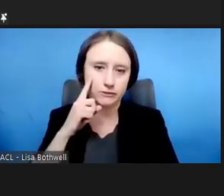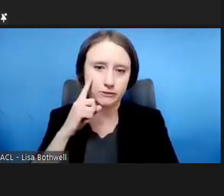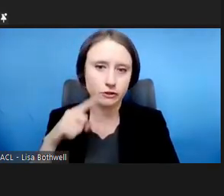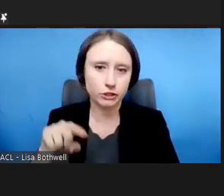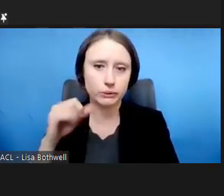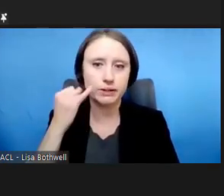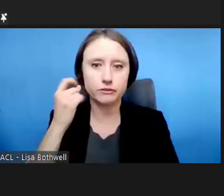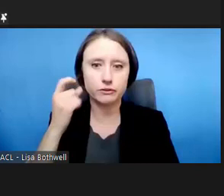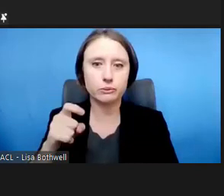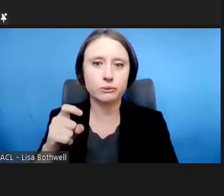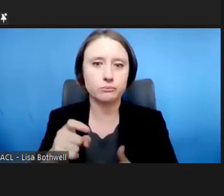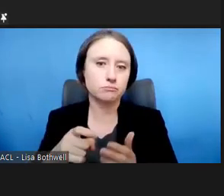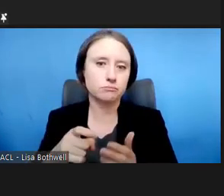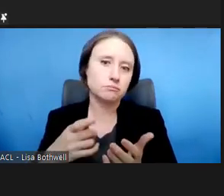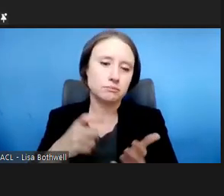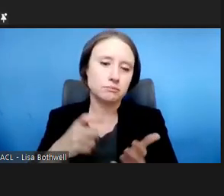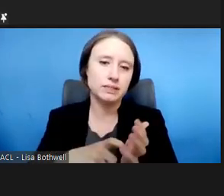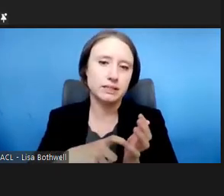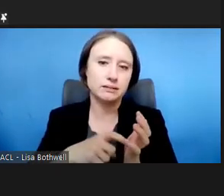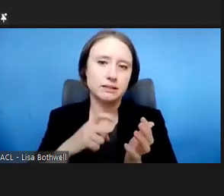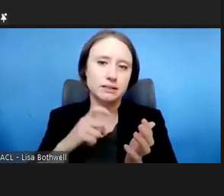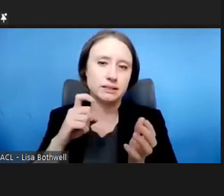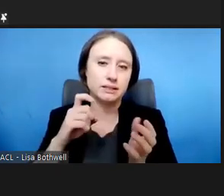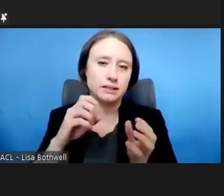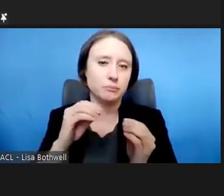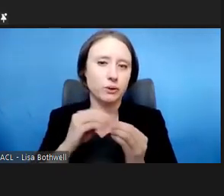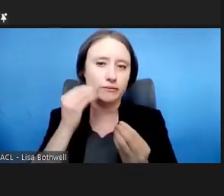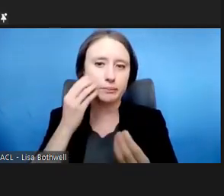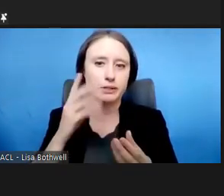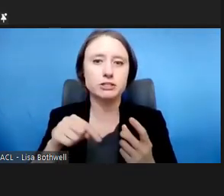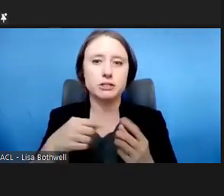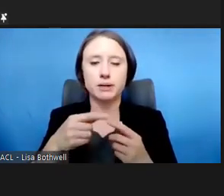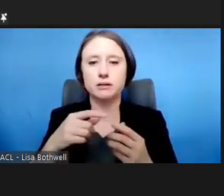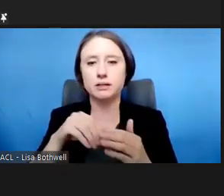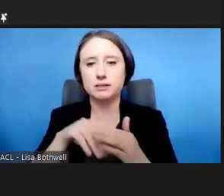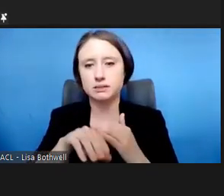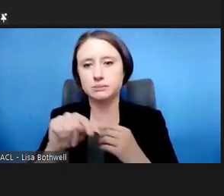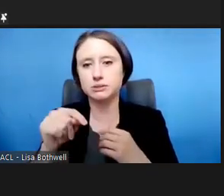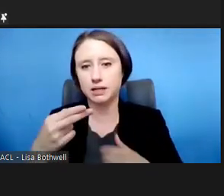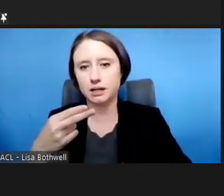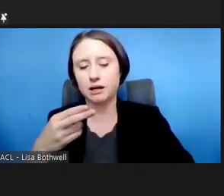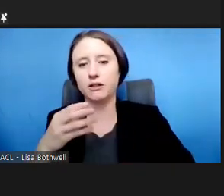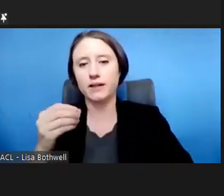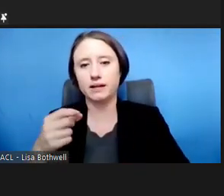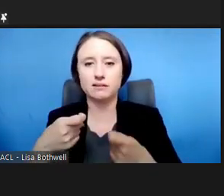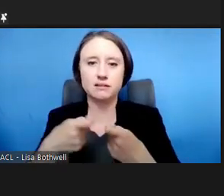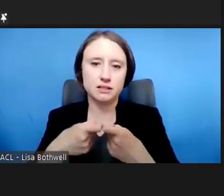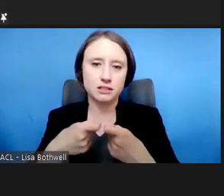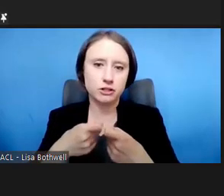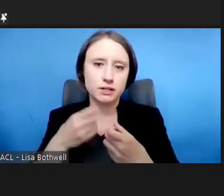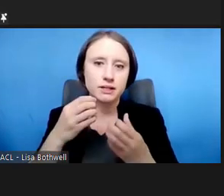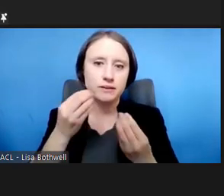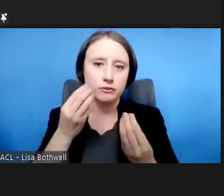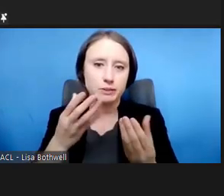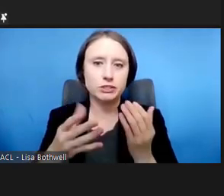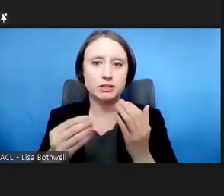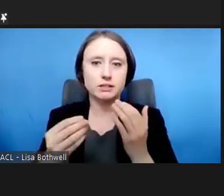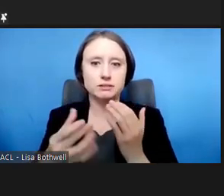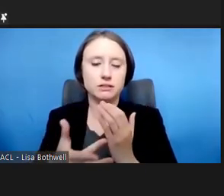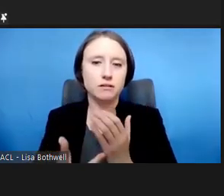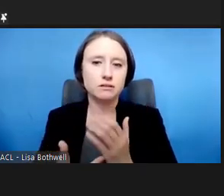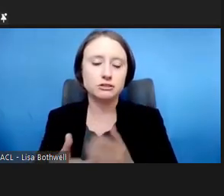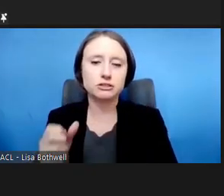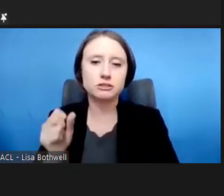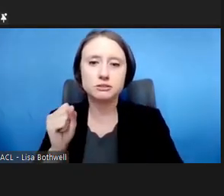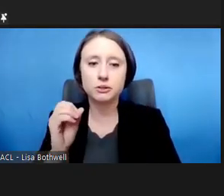of Civil Rights, which is public use, if that's something that you would like to get more information